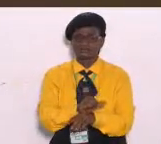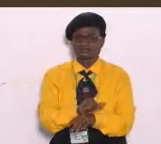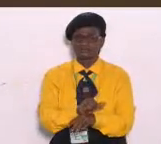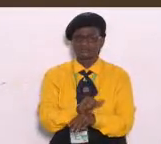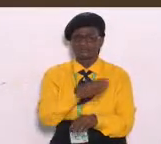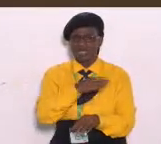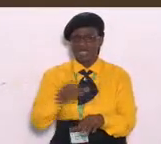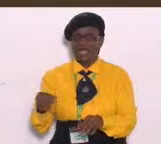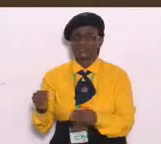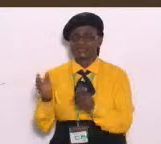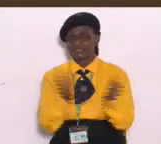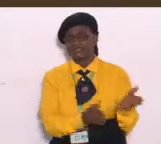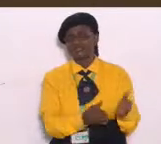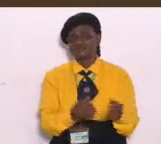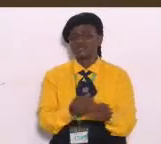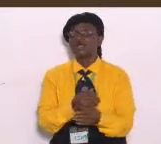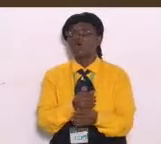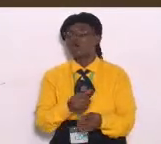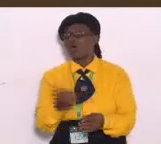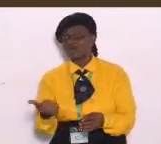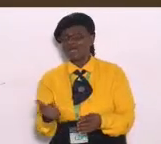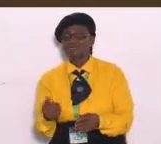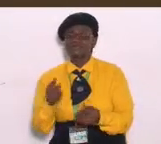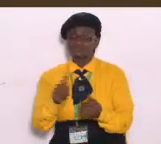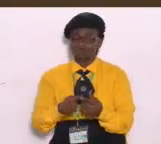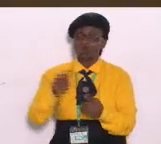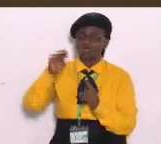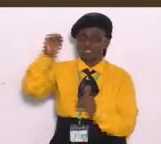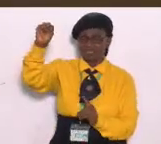and leave the rest to him.